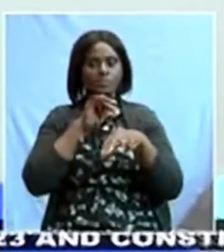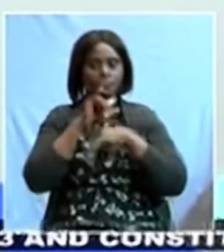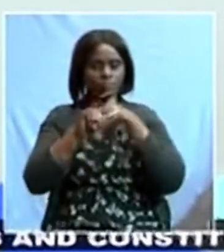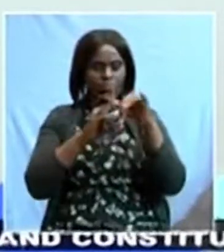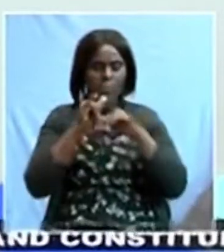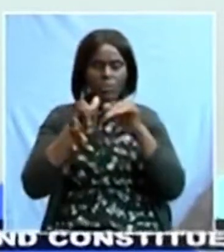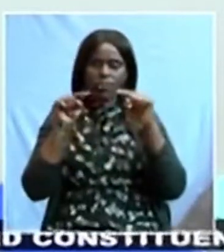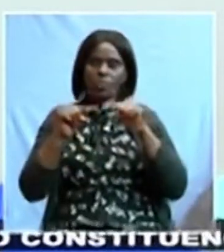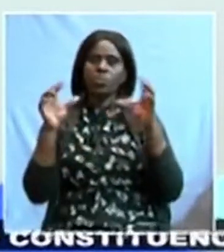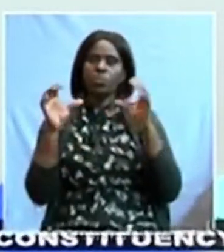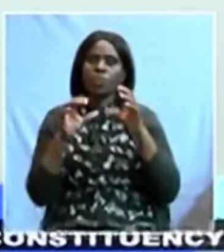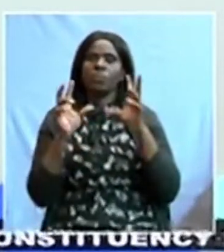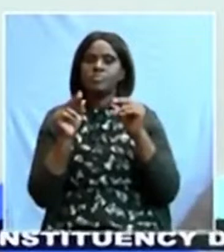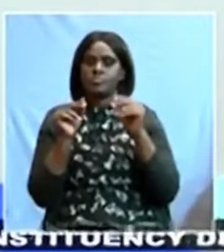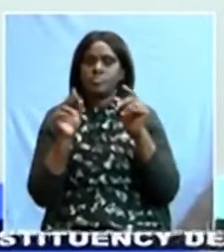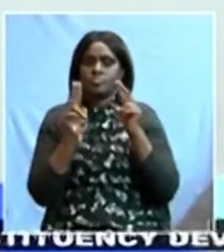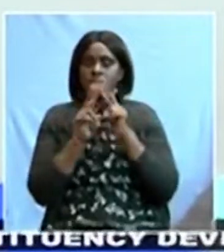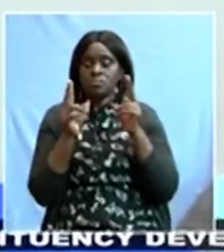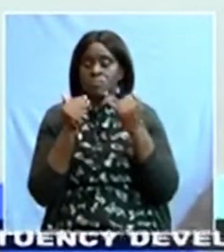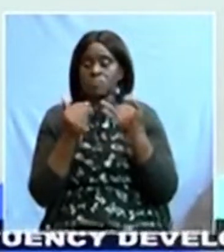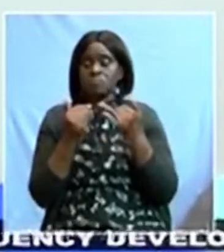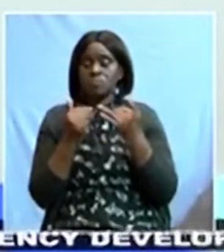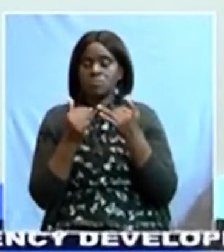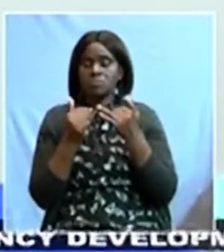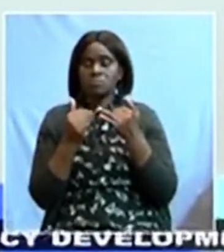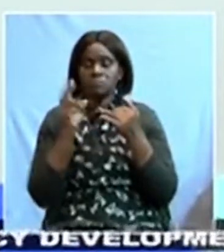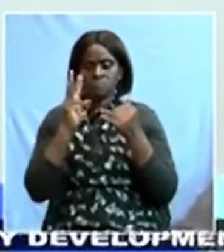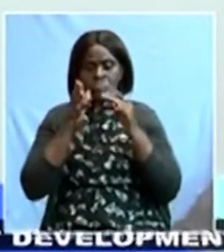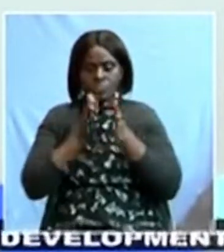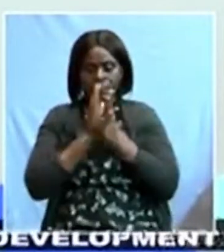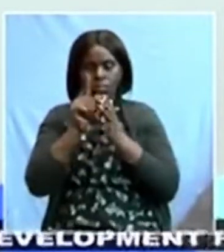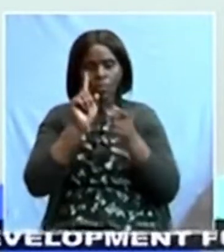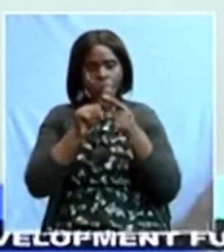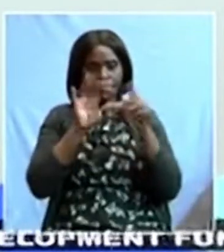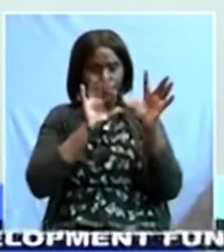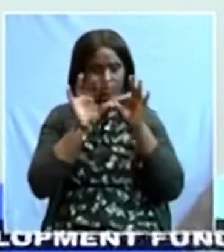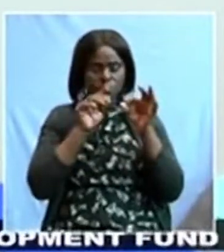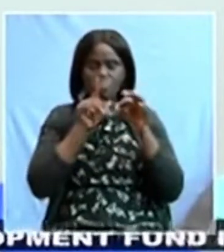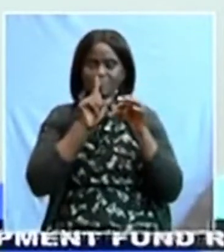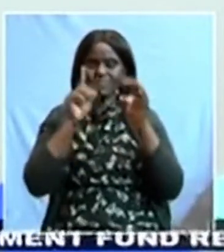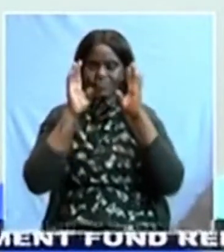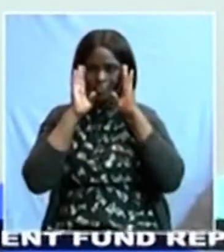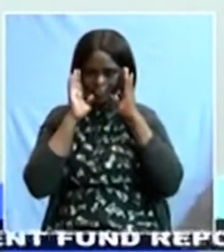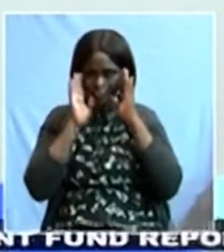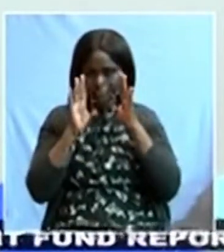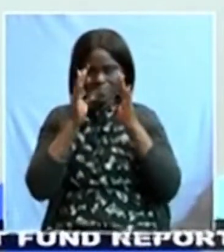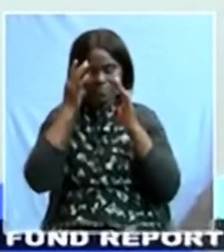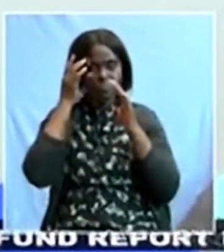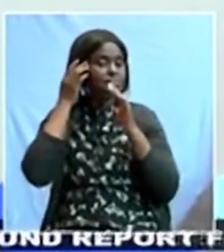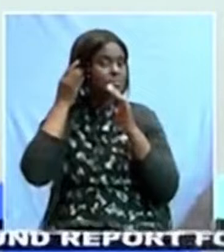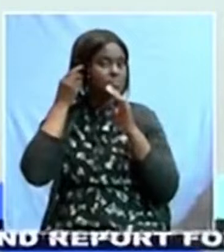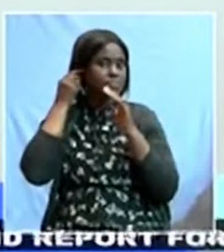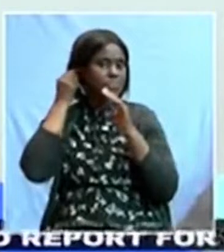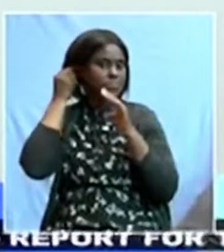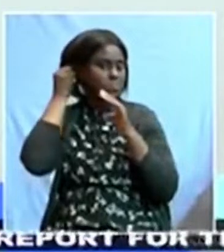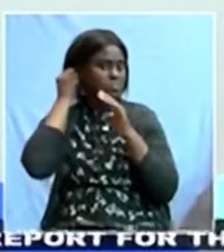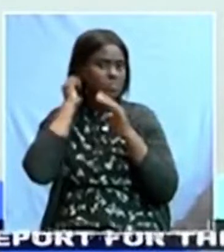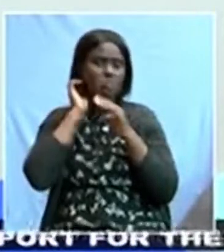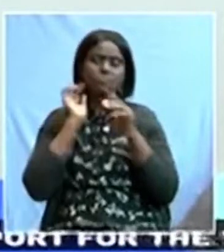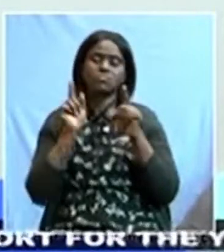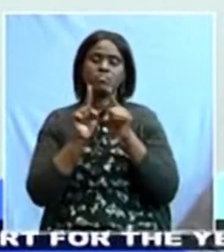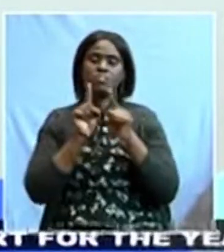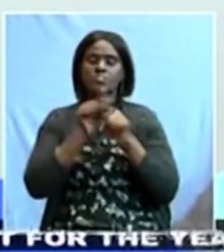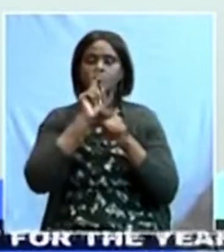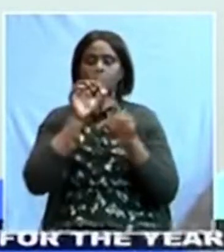it. Hence, we'll ask you to choose to be factual and truthful in your